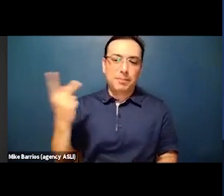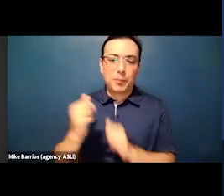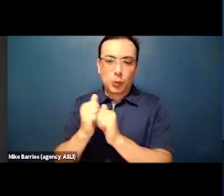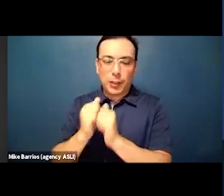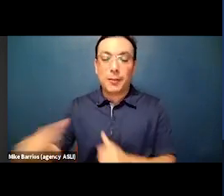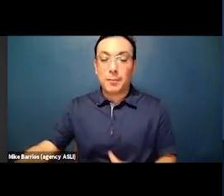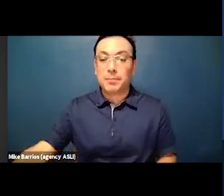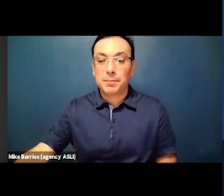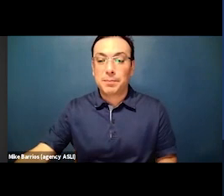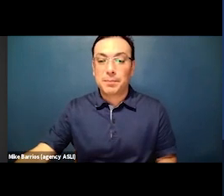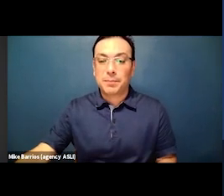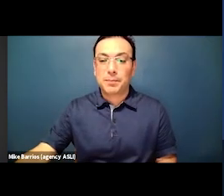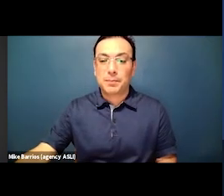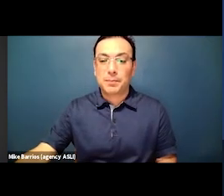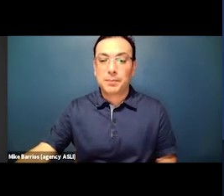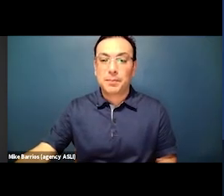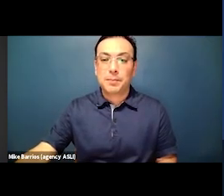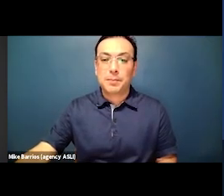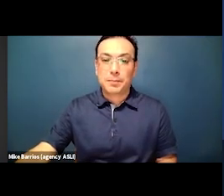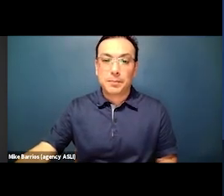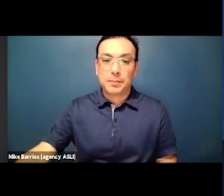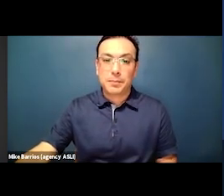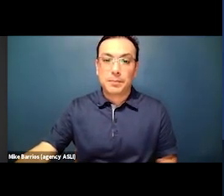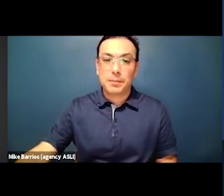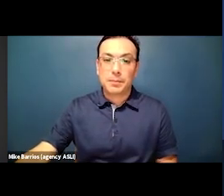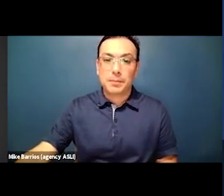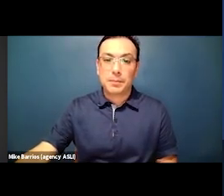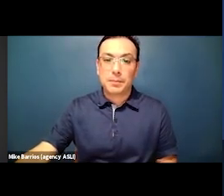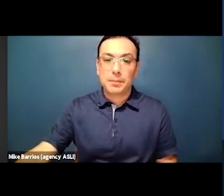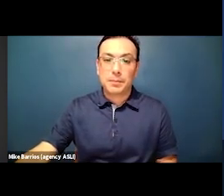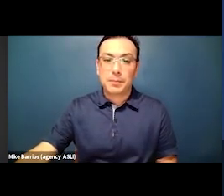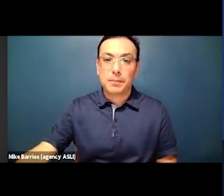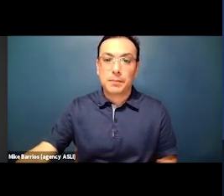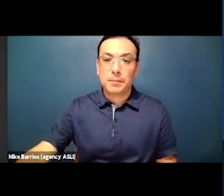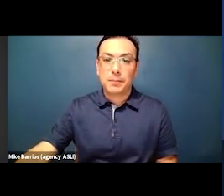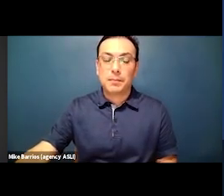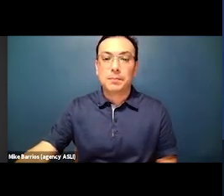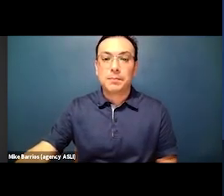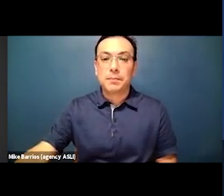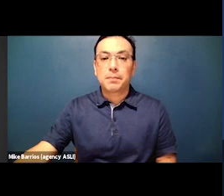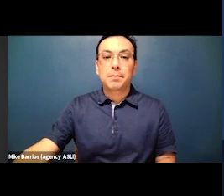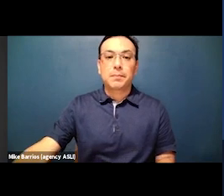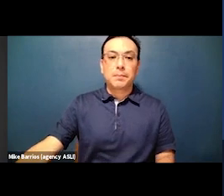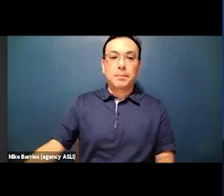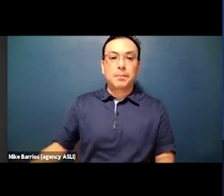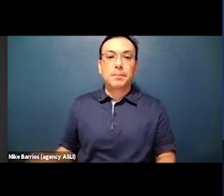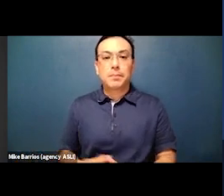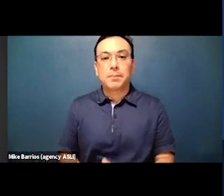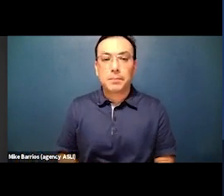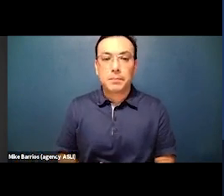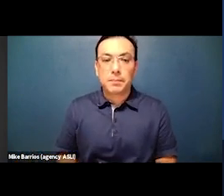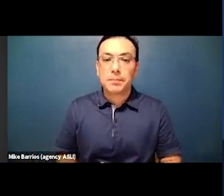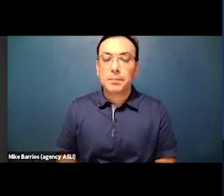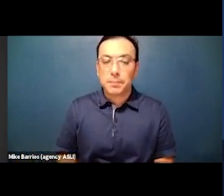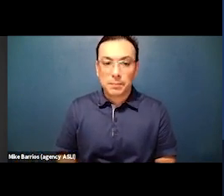It's really just, it's a great way to hear from the community, their concerns, and to give us